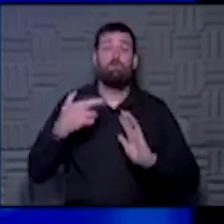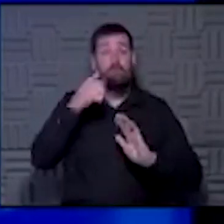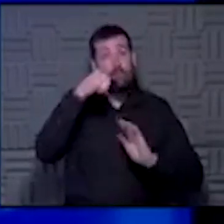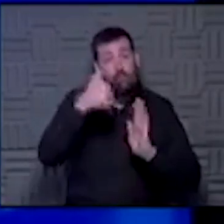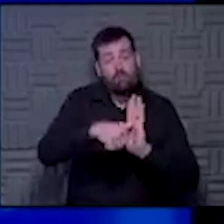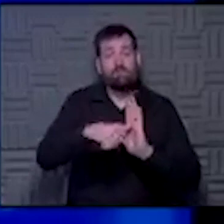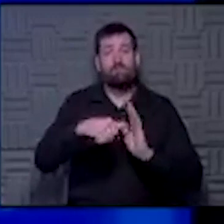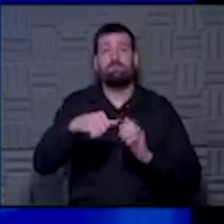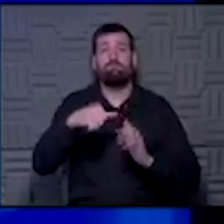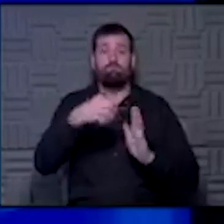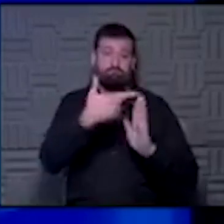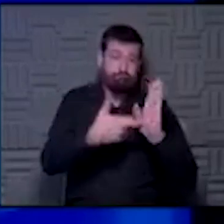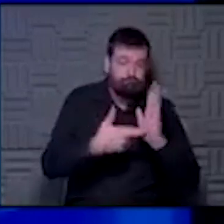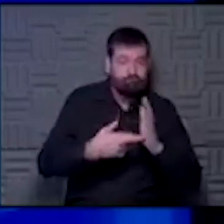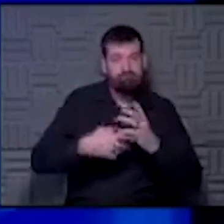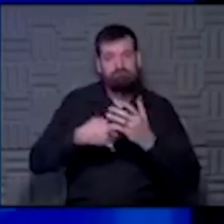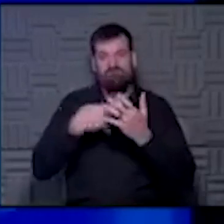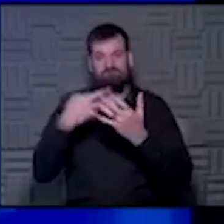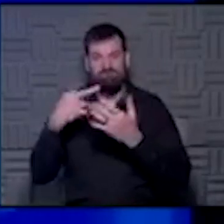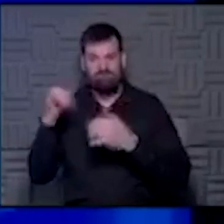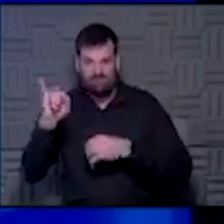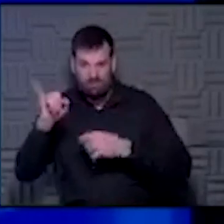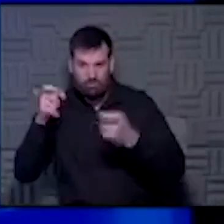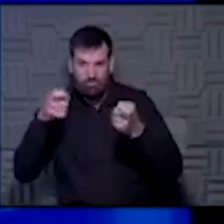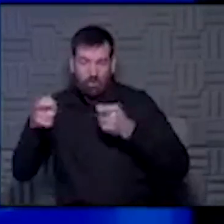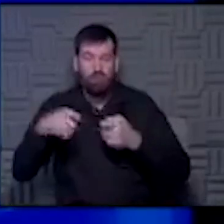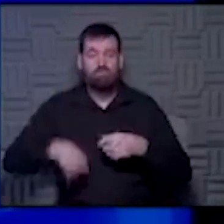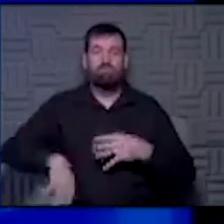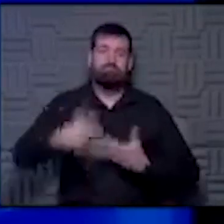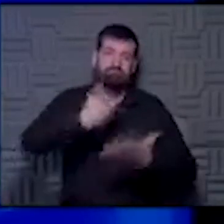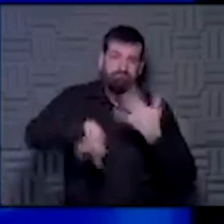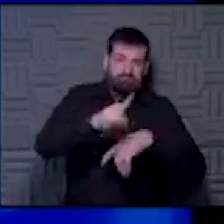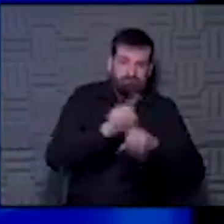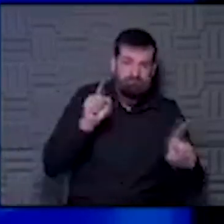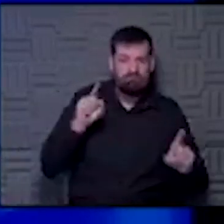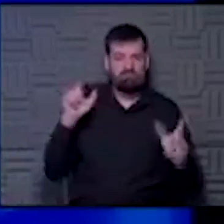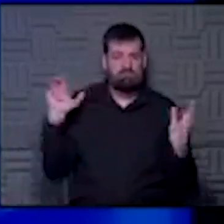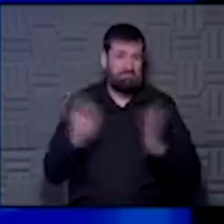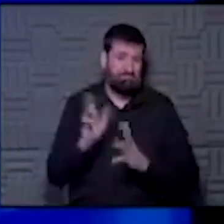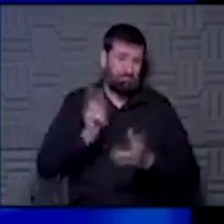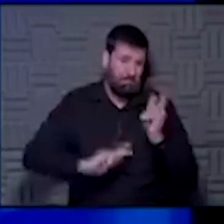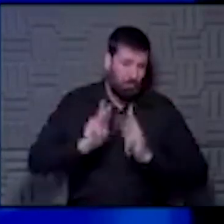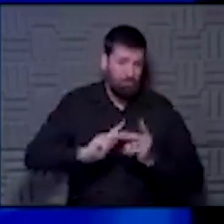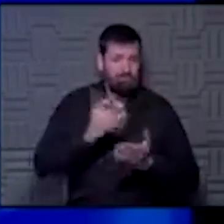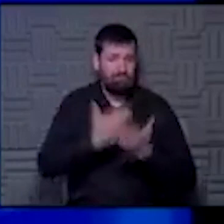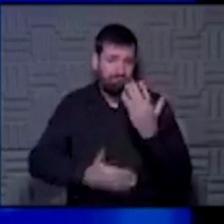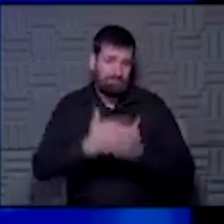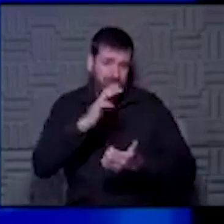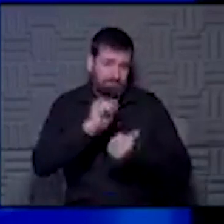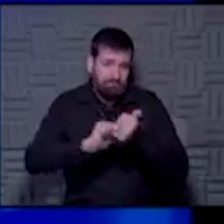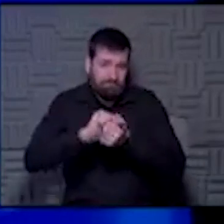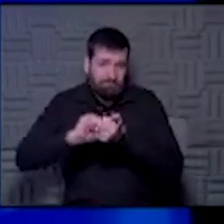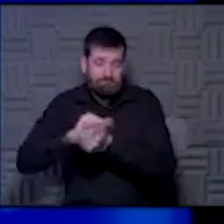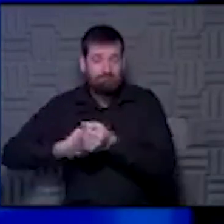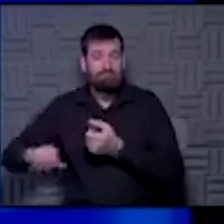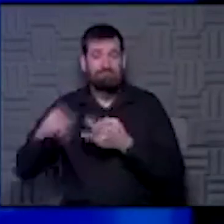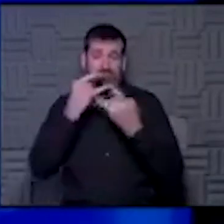and control. Wear your mask, stay physically distant, keep your bubble small, practice good hand hygiene,